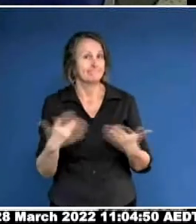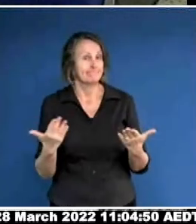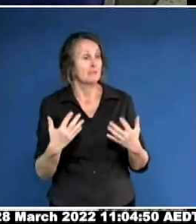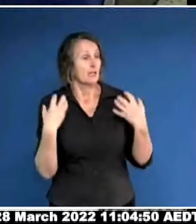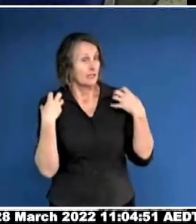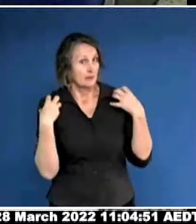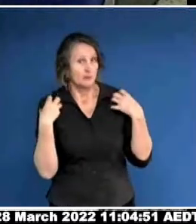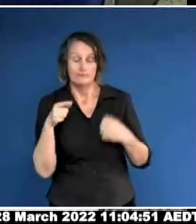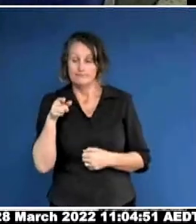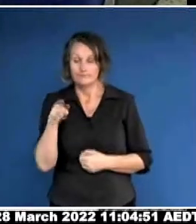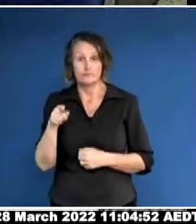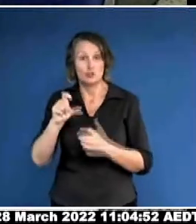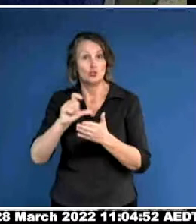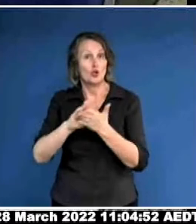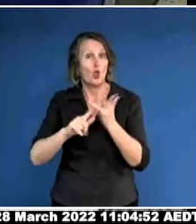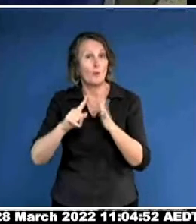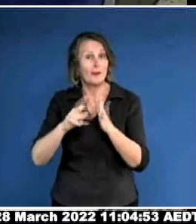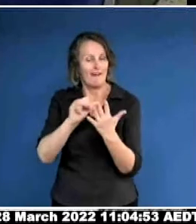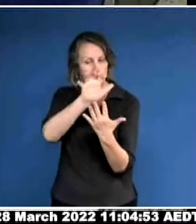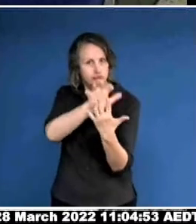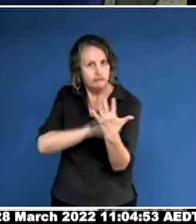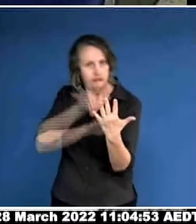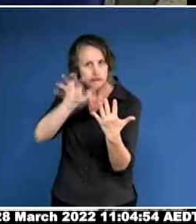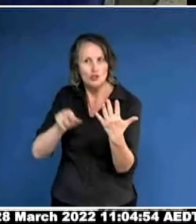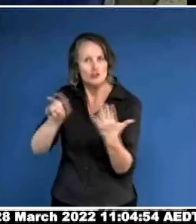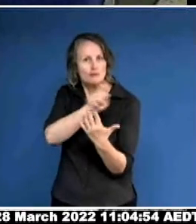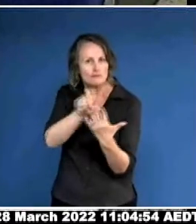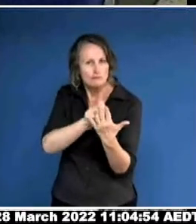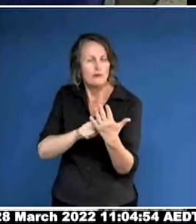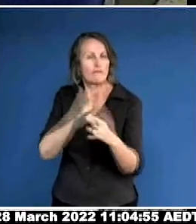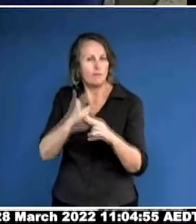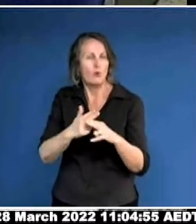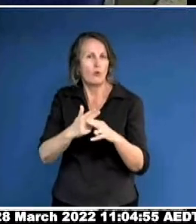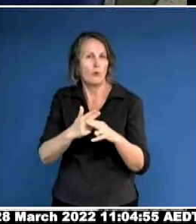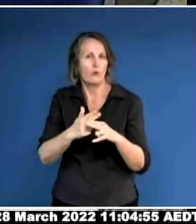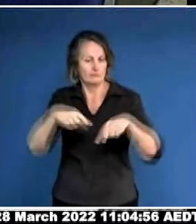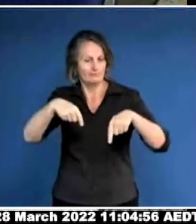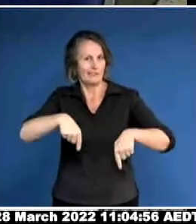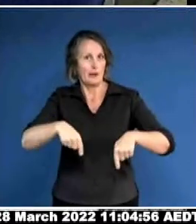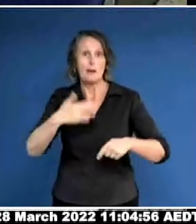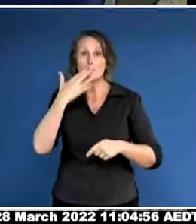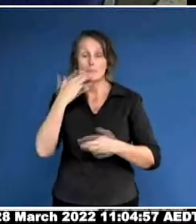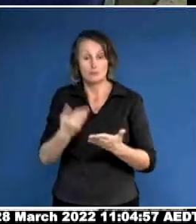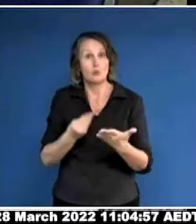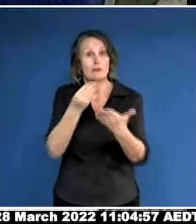Royal Commission, and I'm going to ask you to receive that statement into the evidence and mark it Exhibit